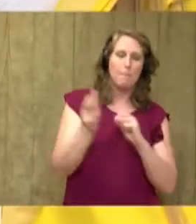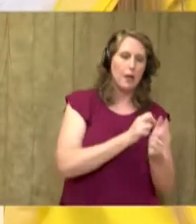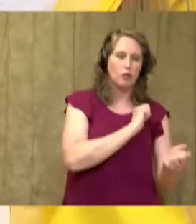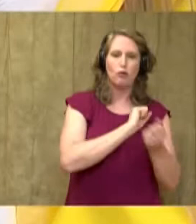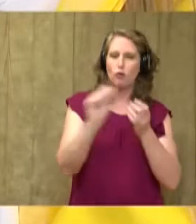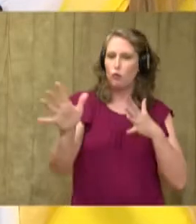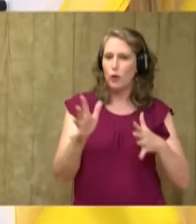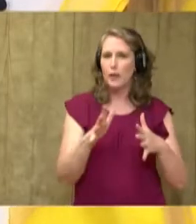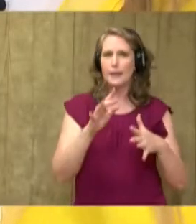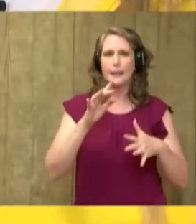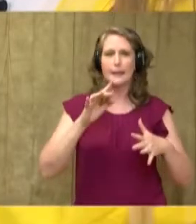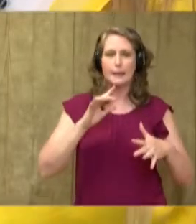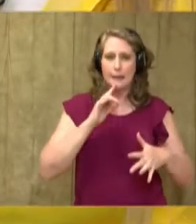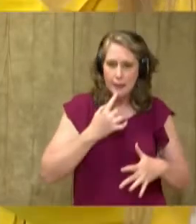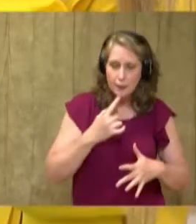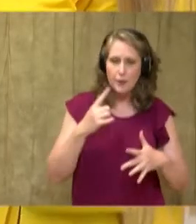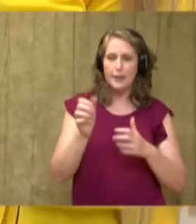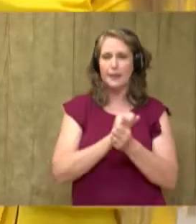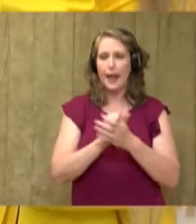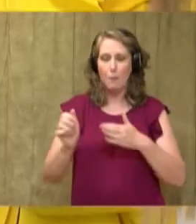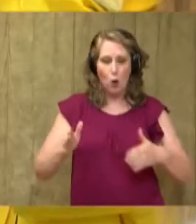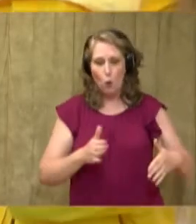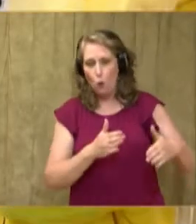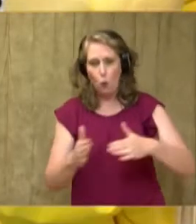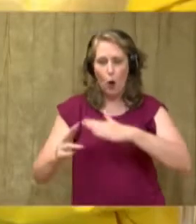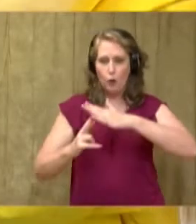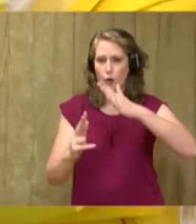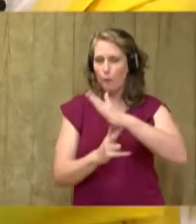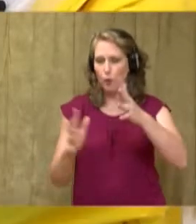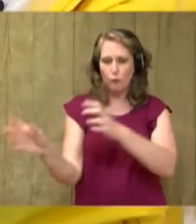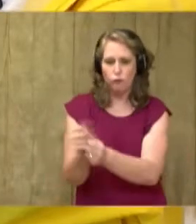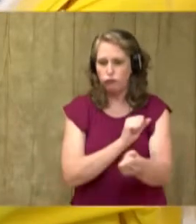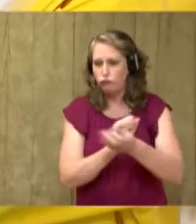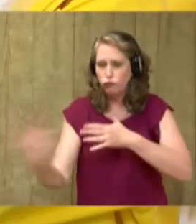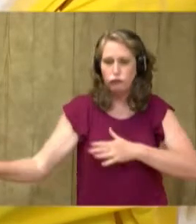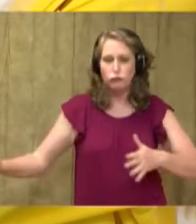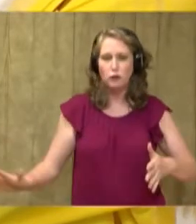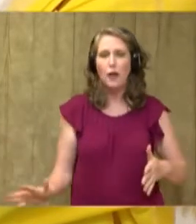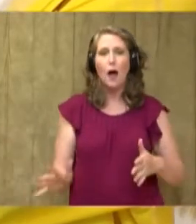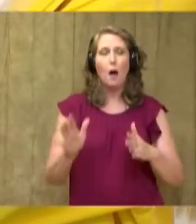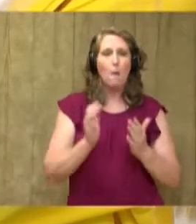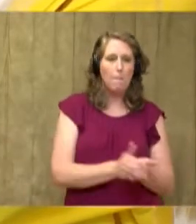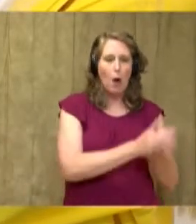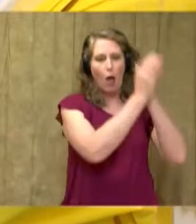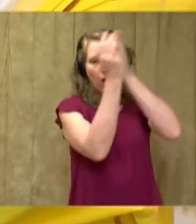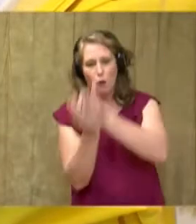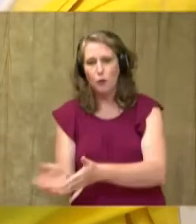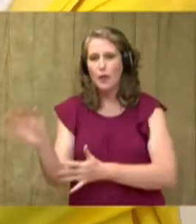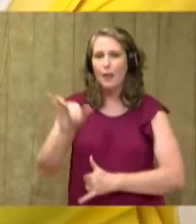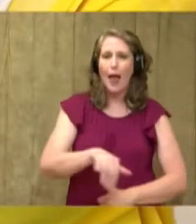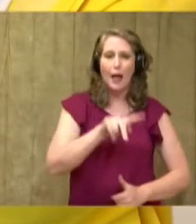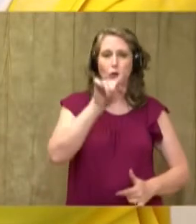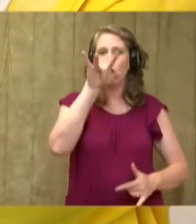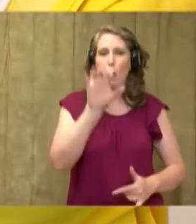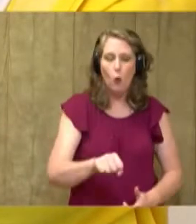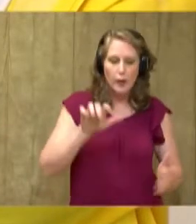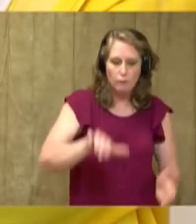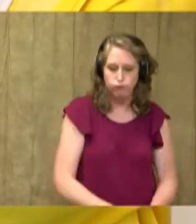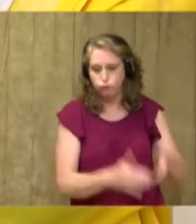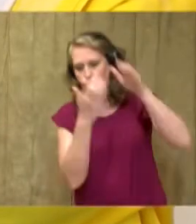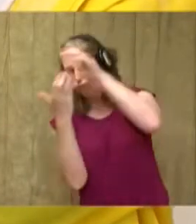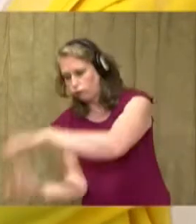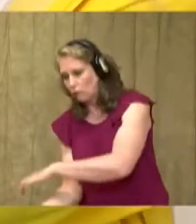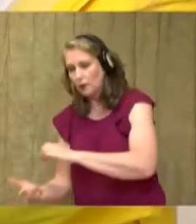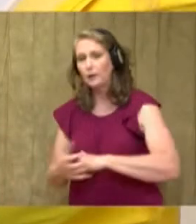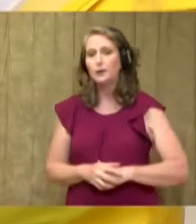suffer extreme damage. Roads and bridges are washed away. Boats are tossed about like